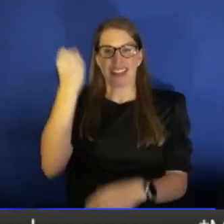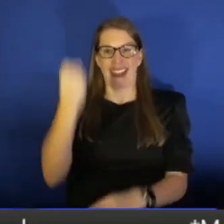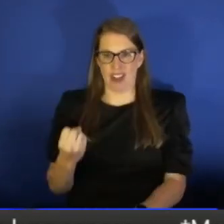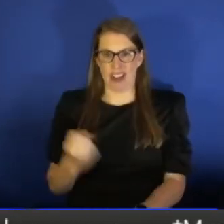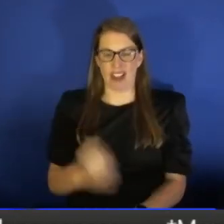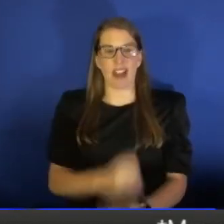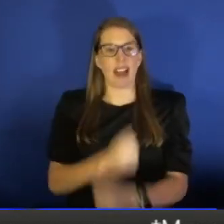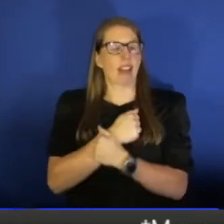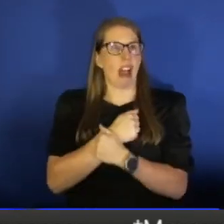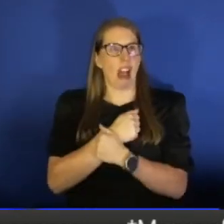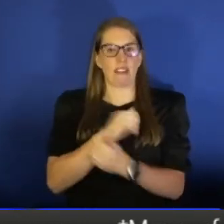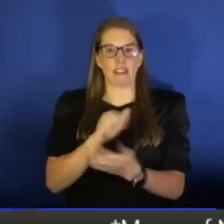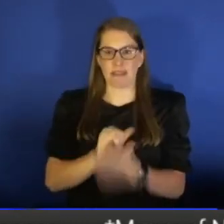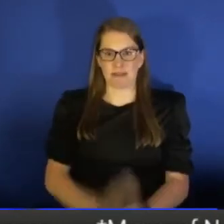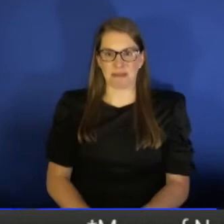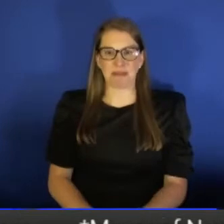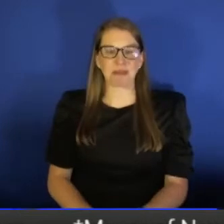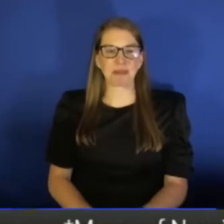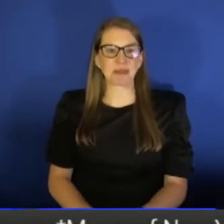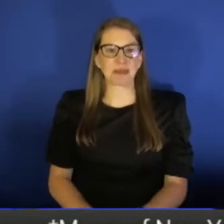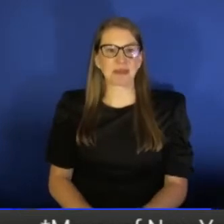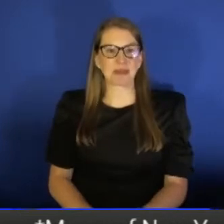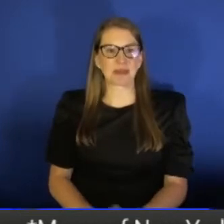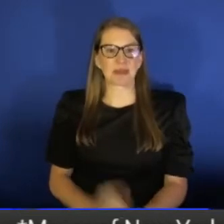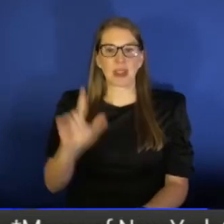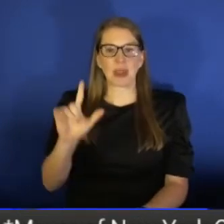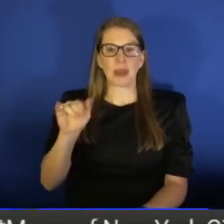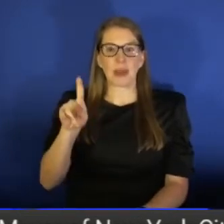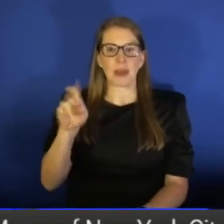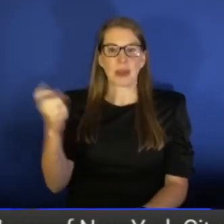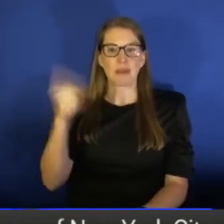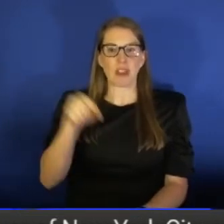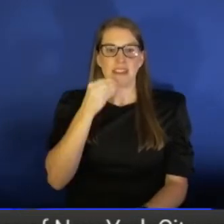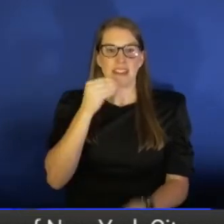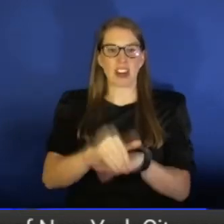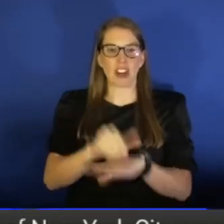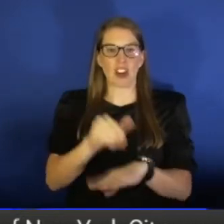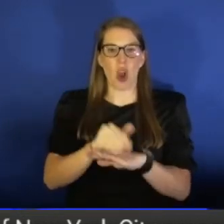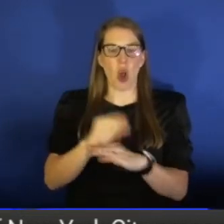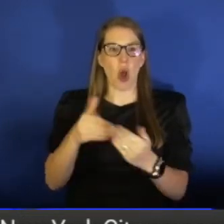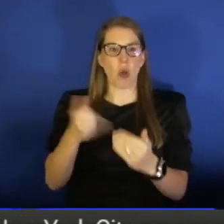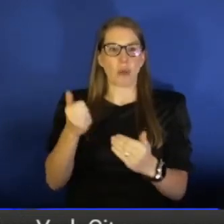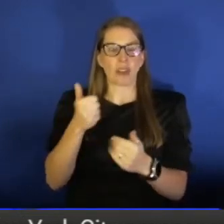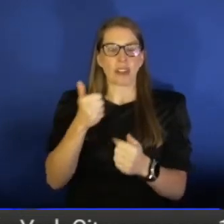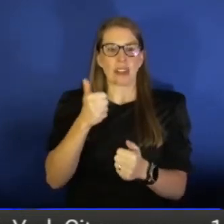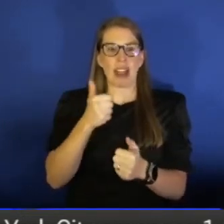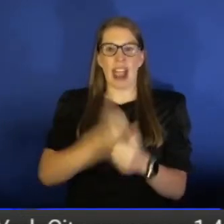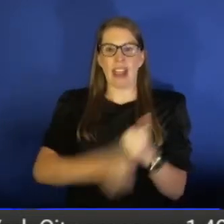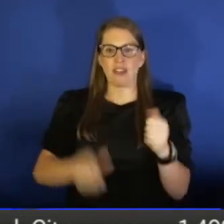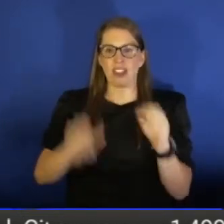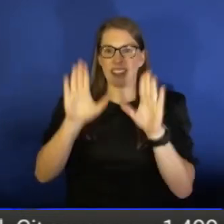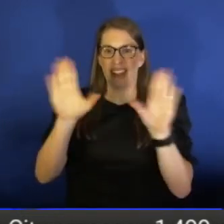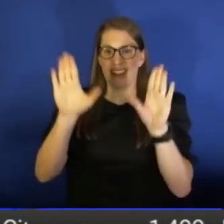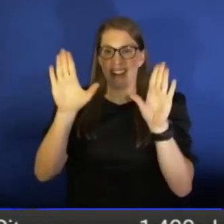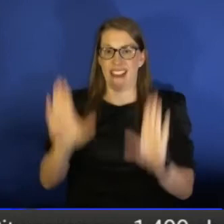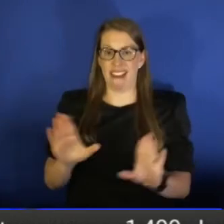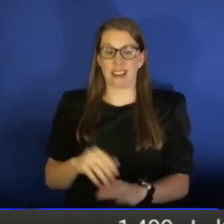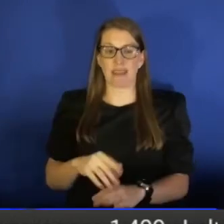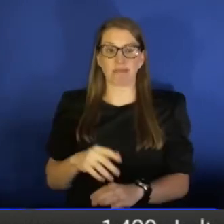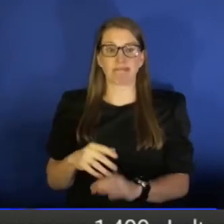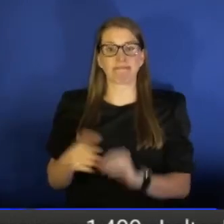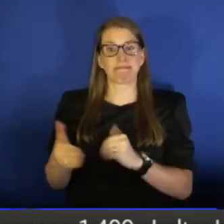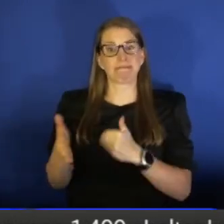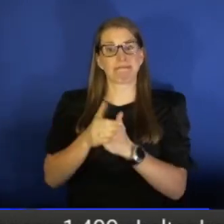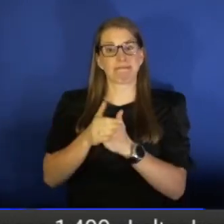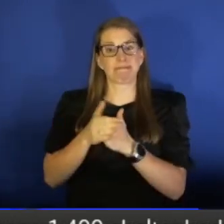lovely. Mm-hmm. And Luke comes over for dinner almost every Sunday. We are very close, and I